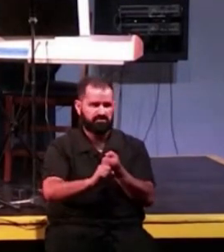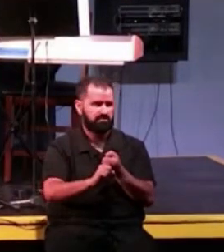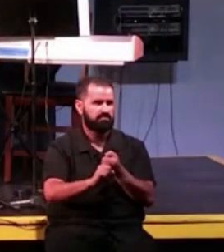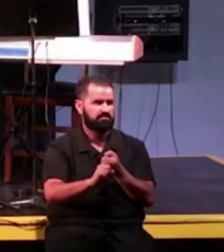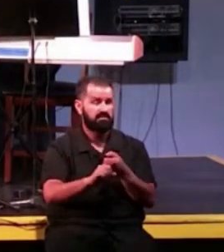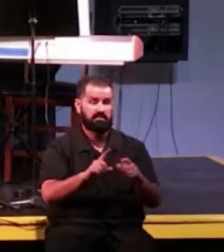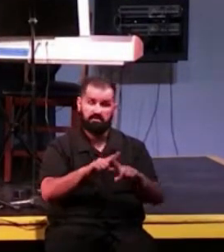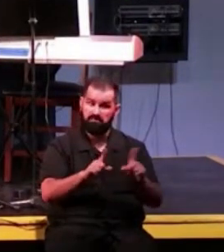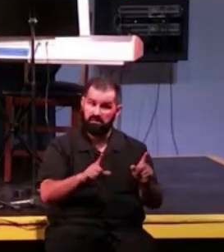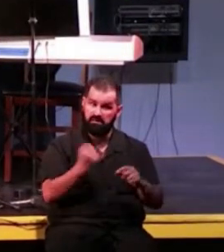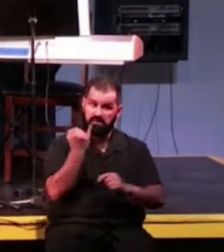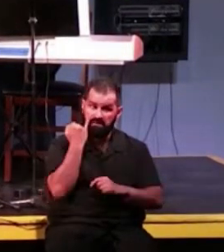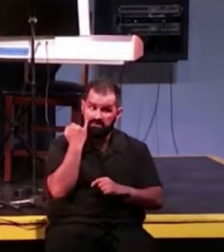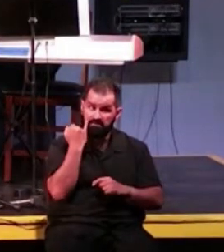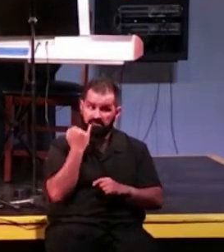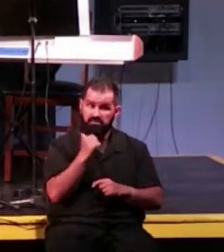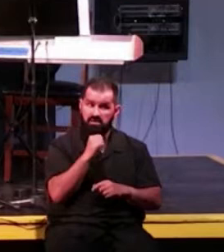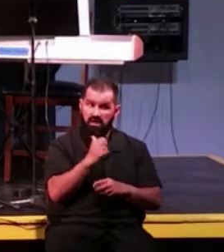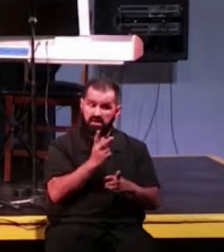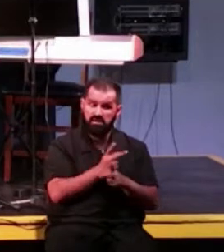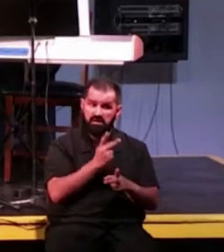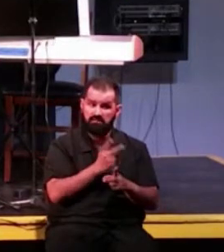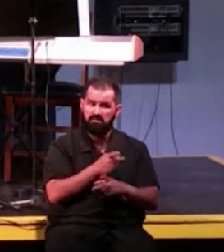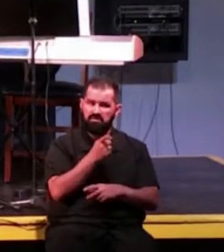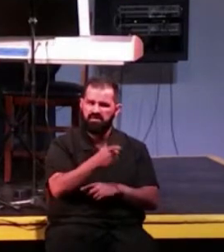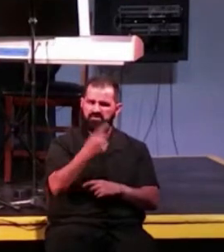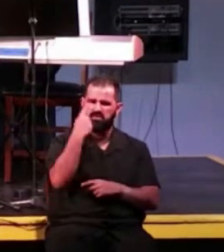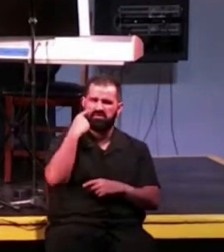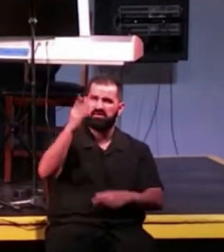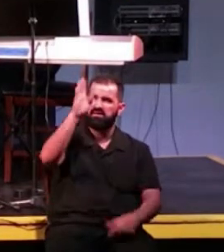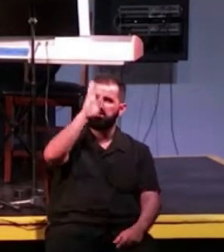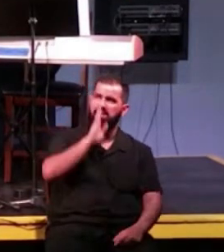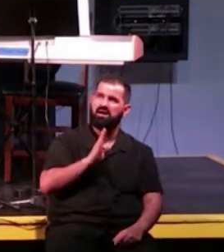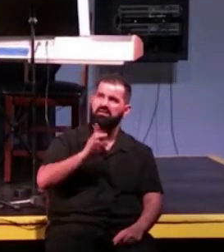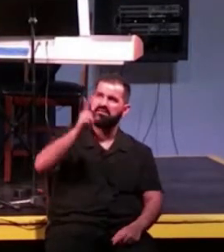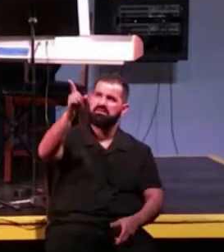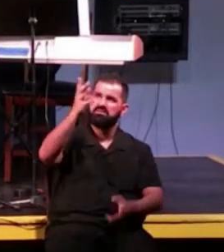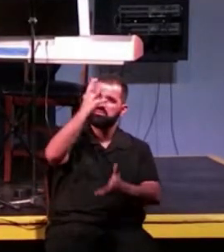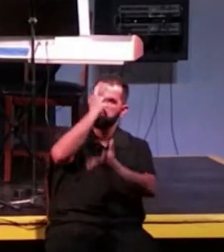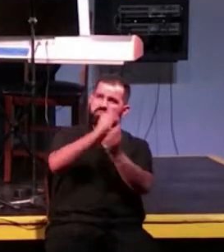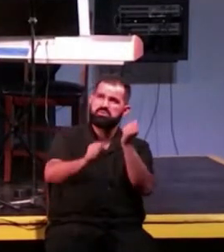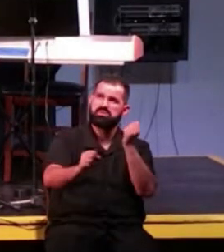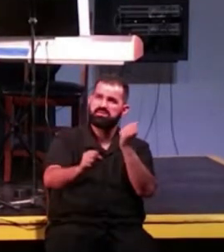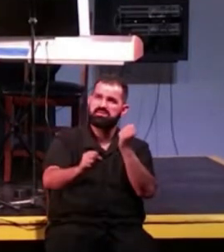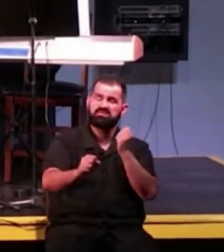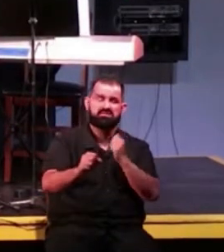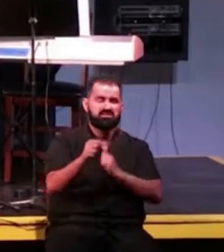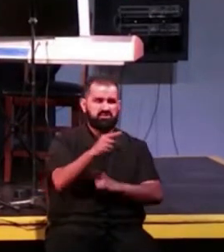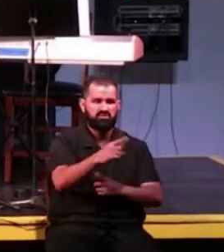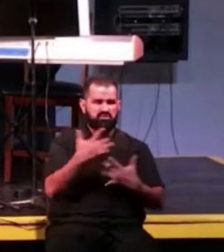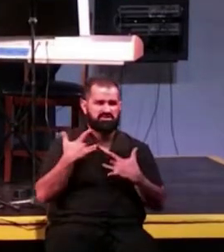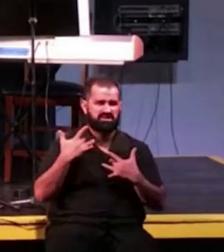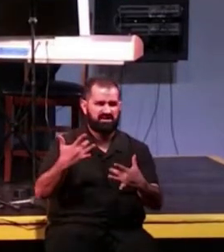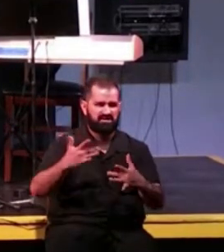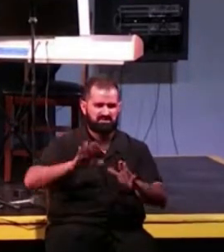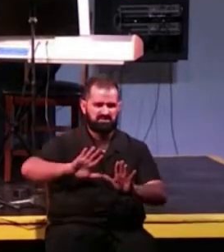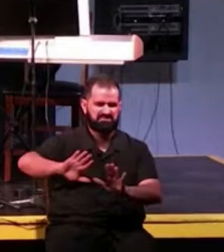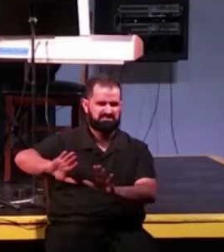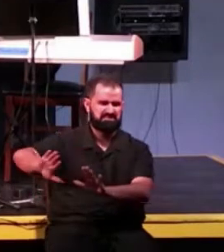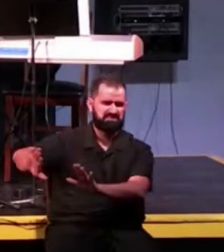But if you're not careful, if you have a ruthless view of God, you become isolated and push people